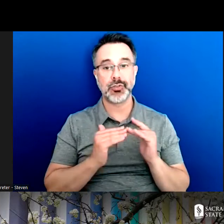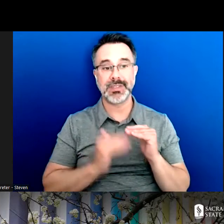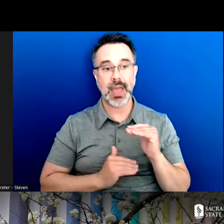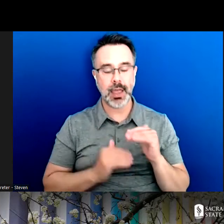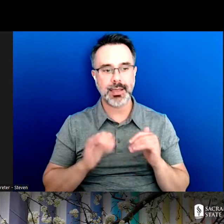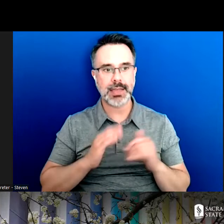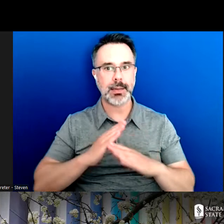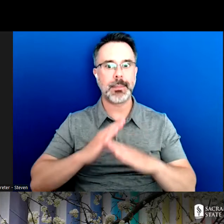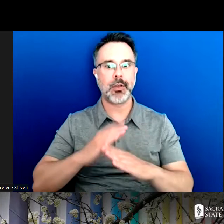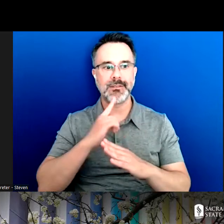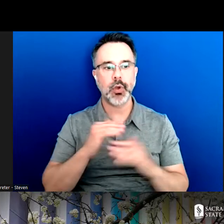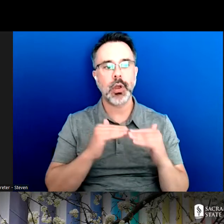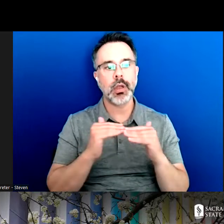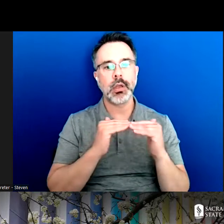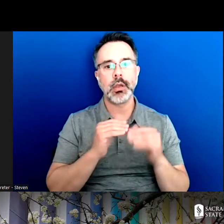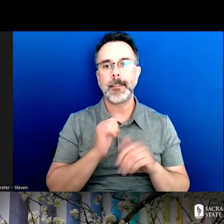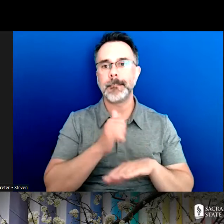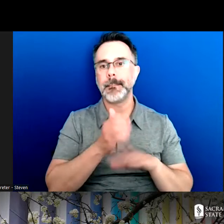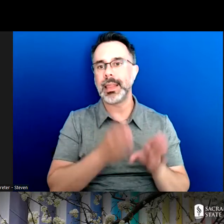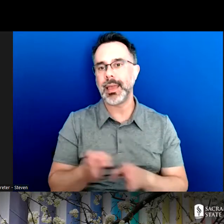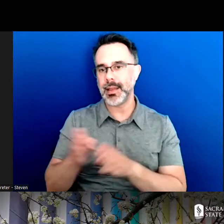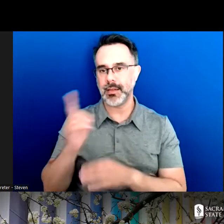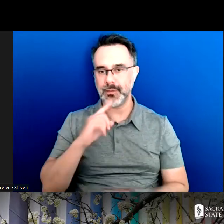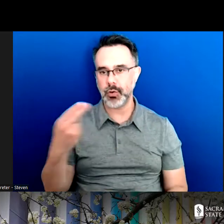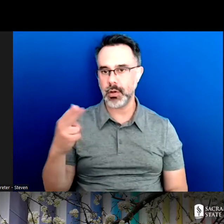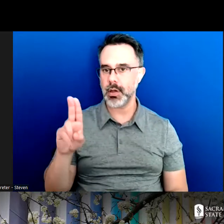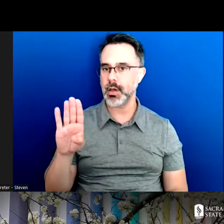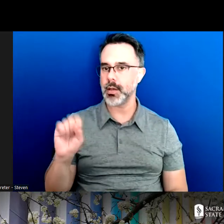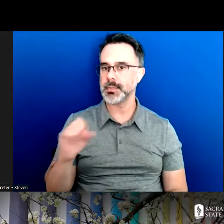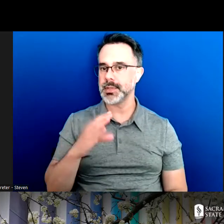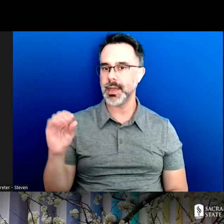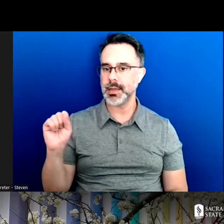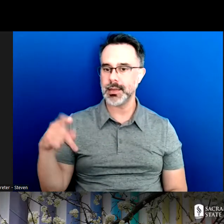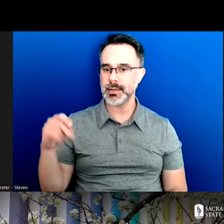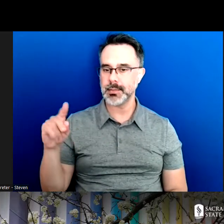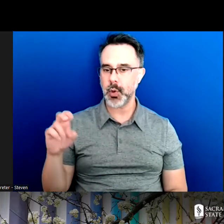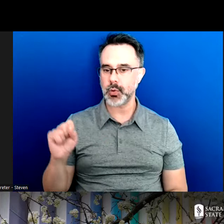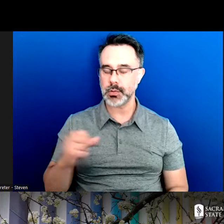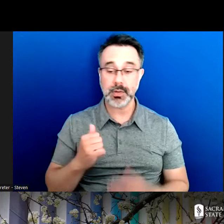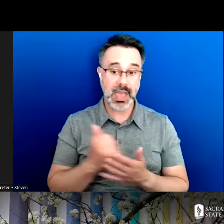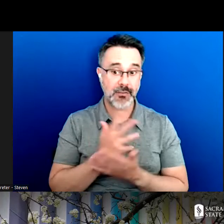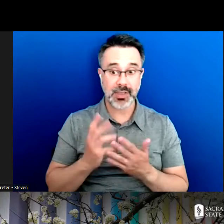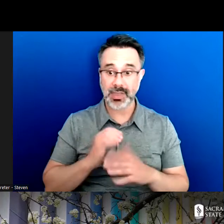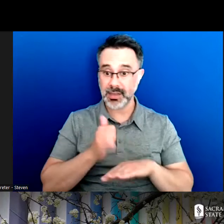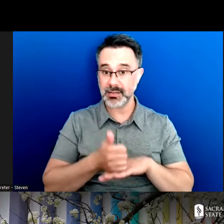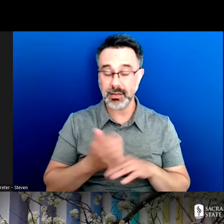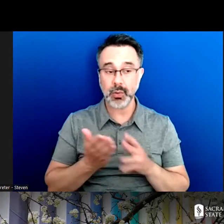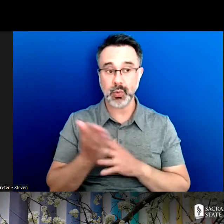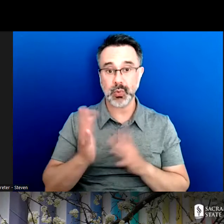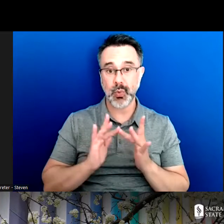equitable planning for hubs and spokes. All the events took place online, which was absolutely necessary due to the